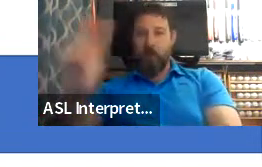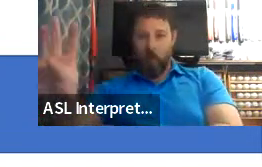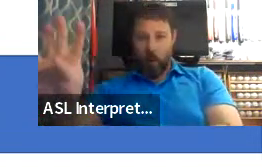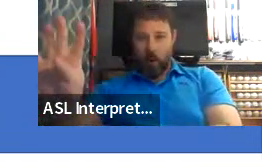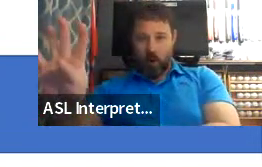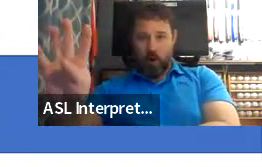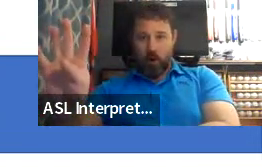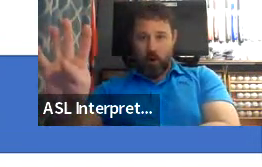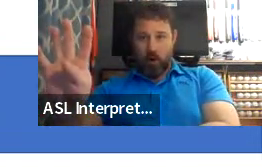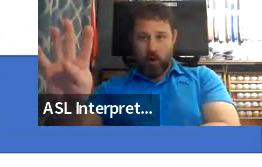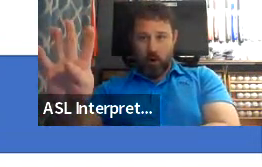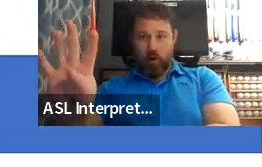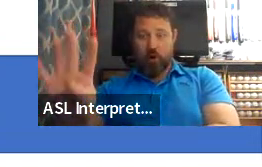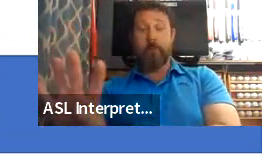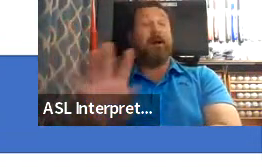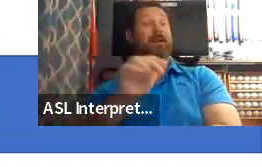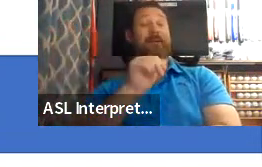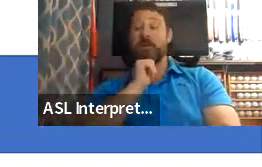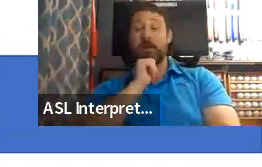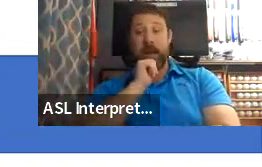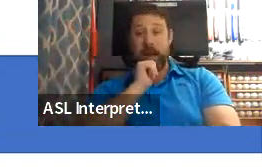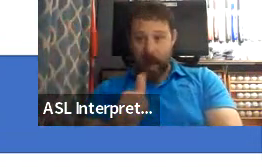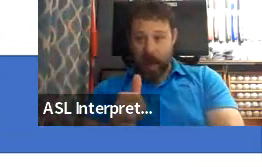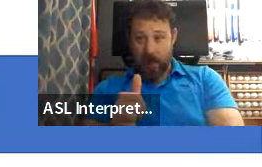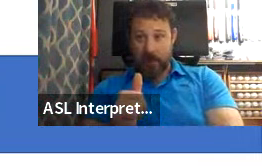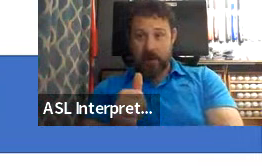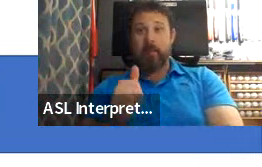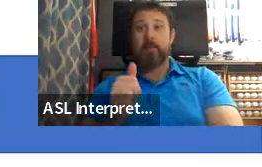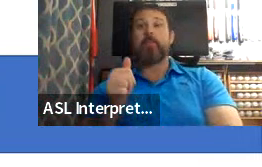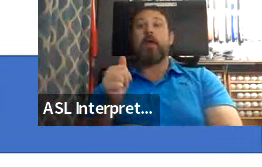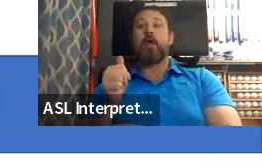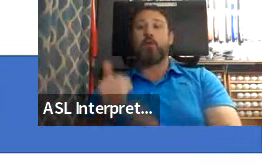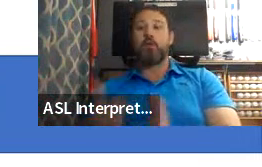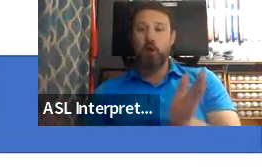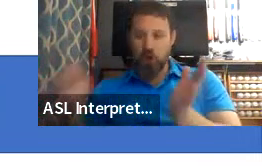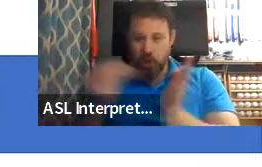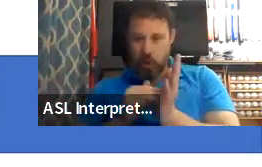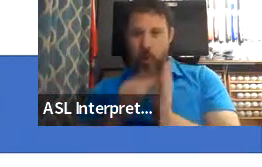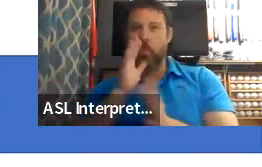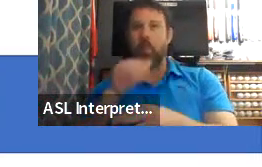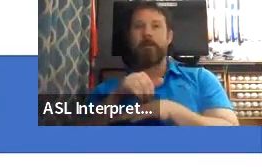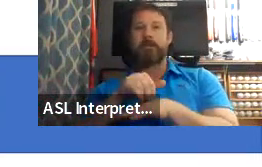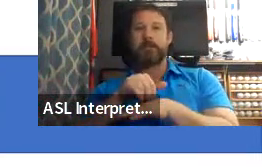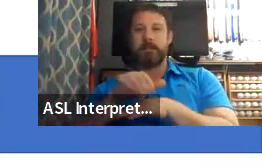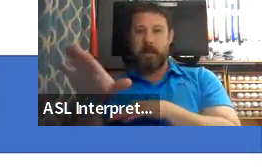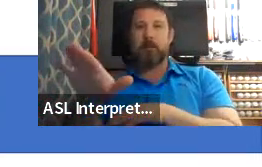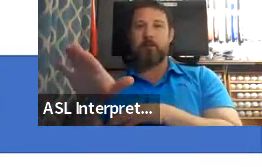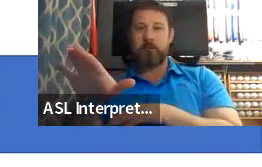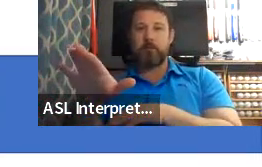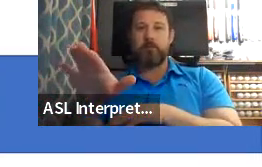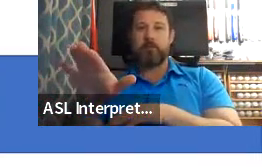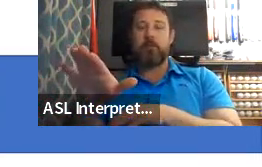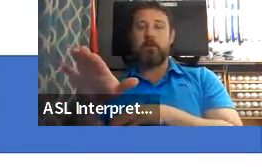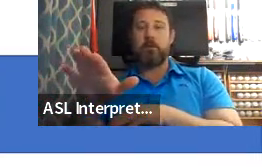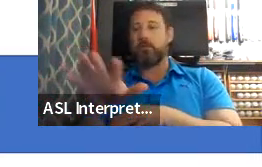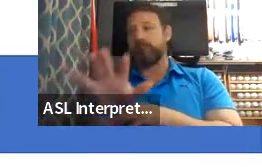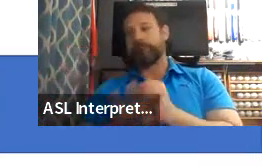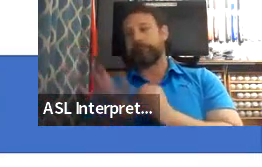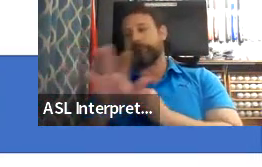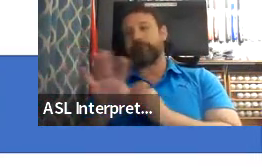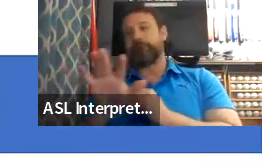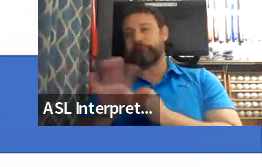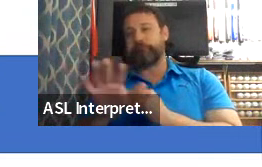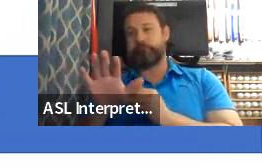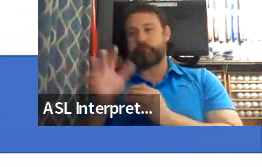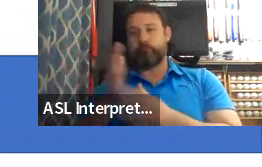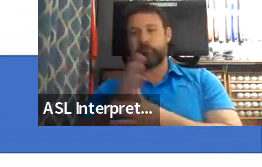case, a paper renewal packet will be sent to them sometime mid-April.